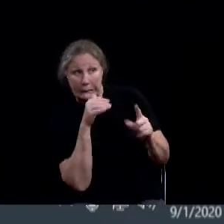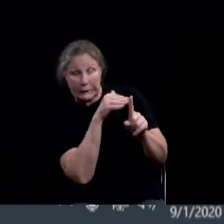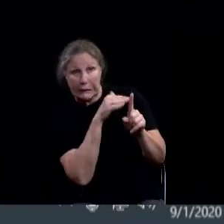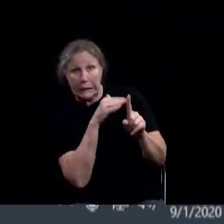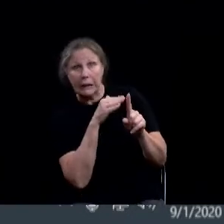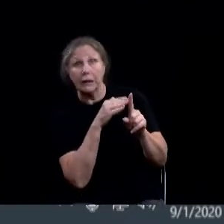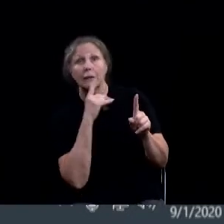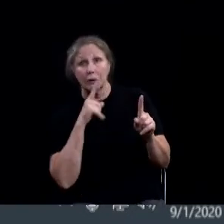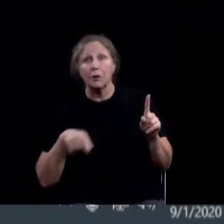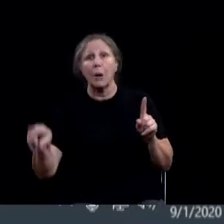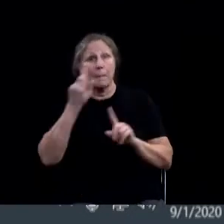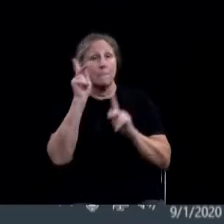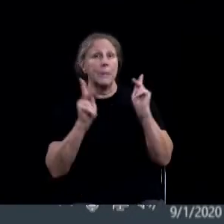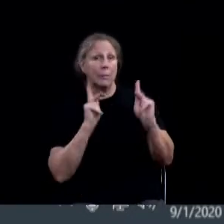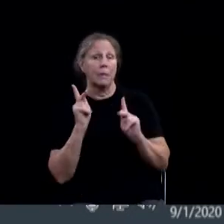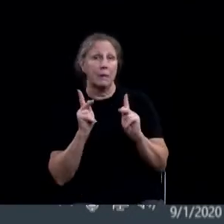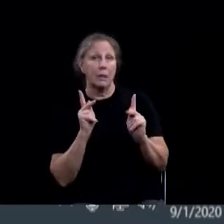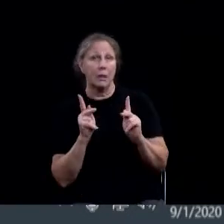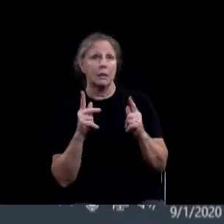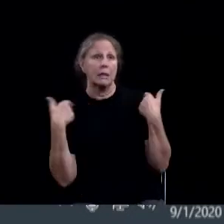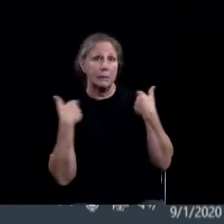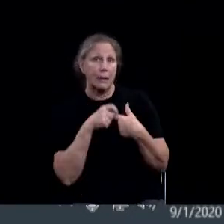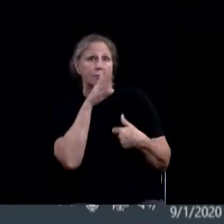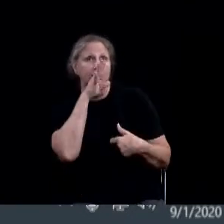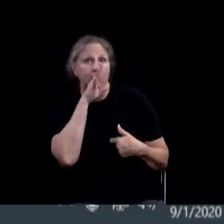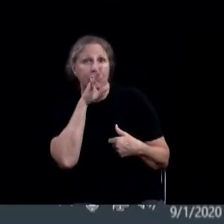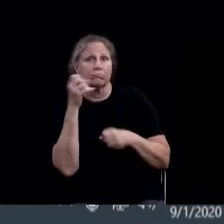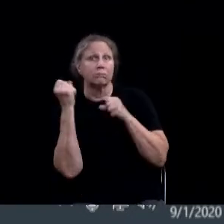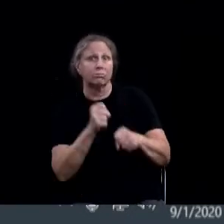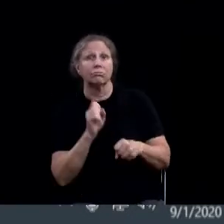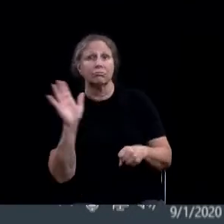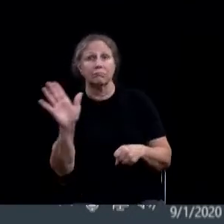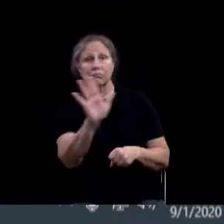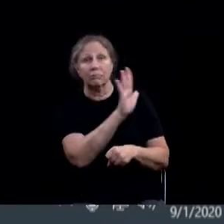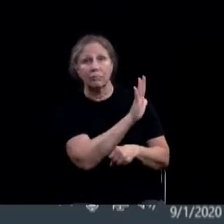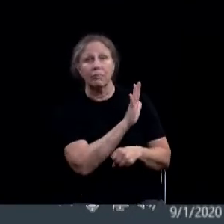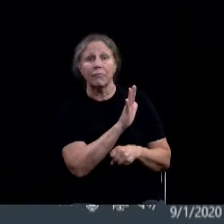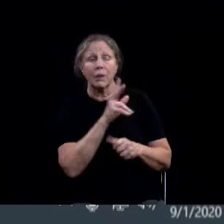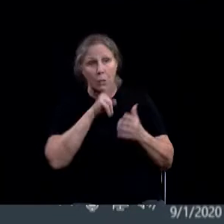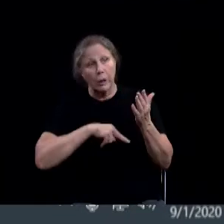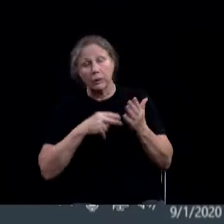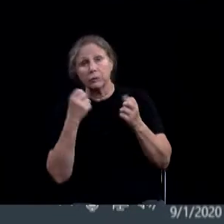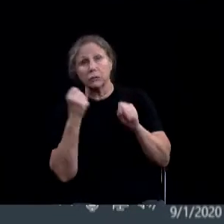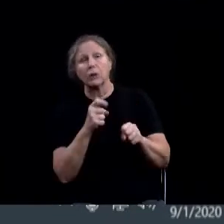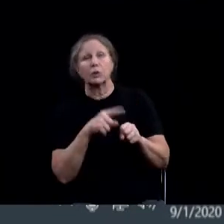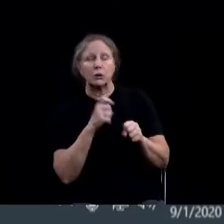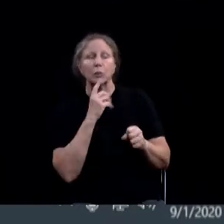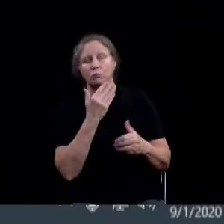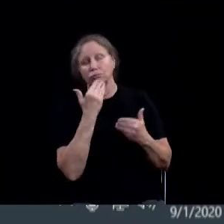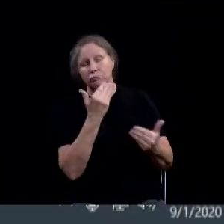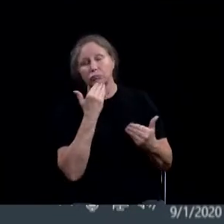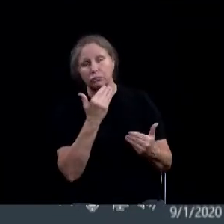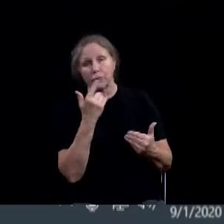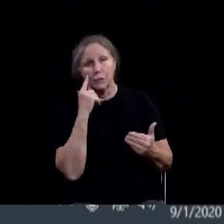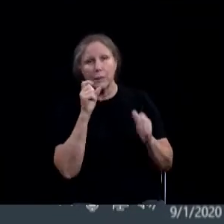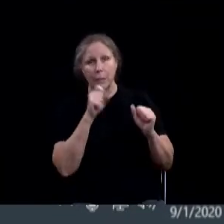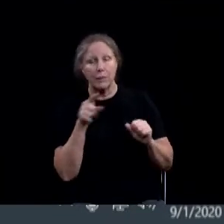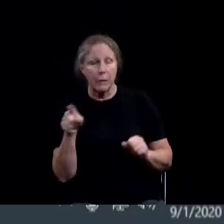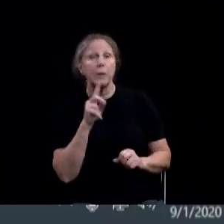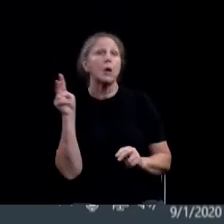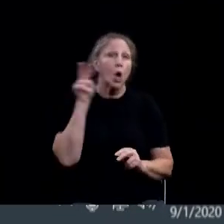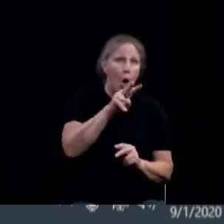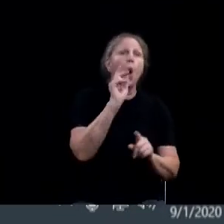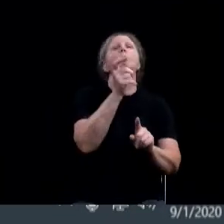is their dominant language, and it would just I would appreciate the ability for them to understand the information as well.